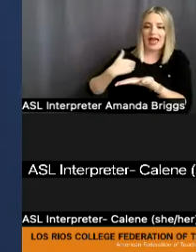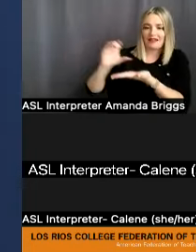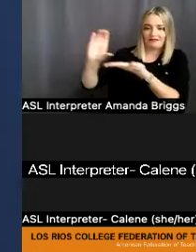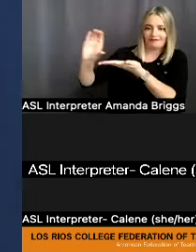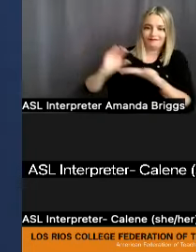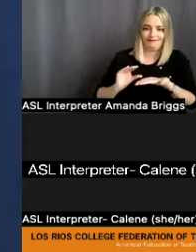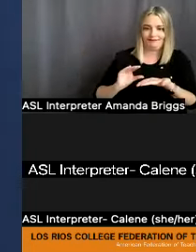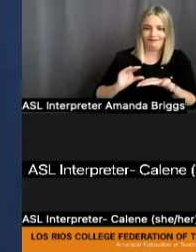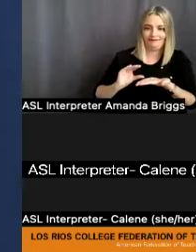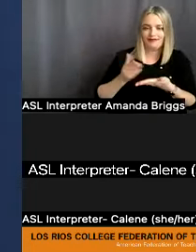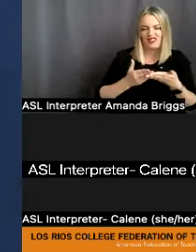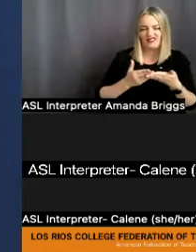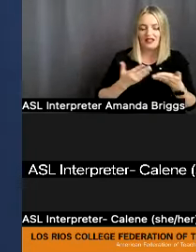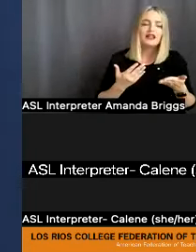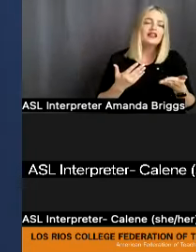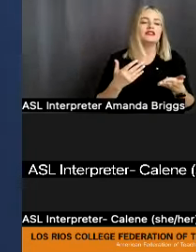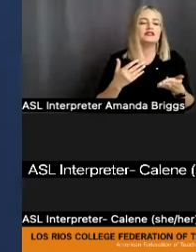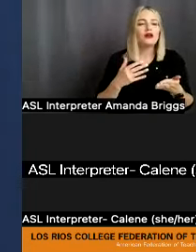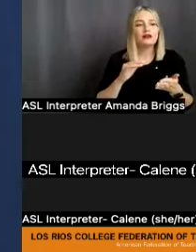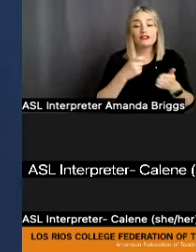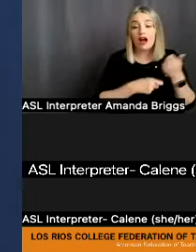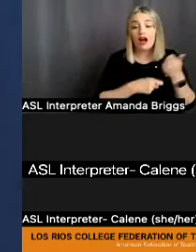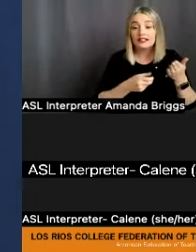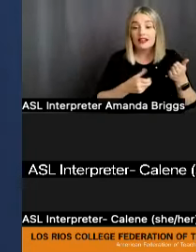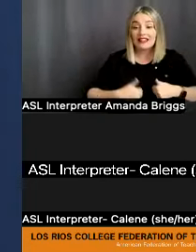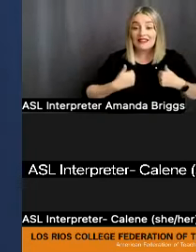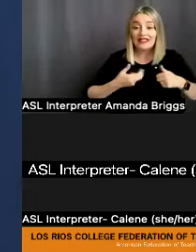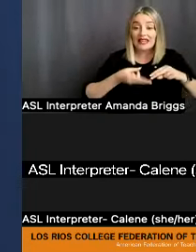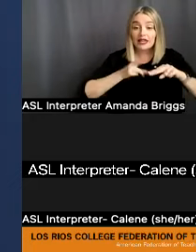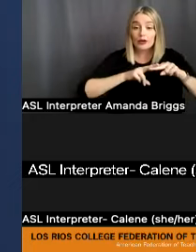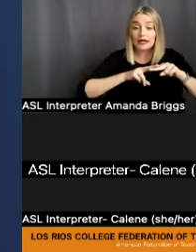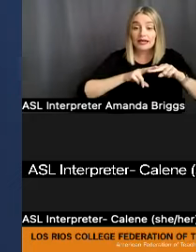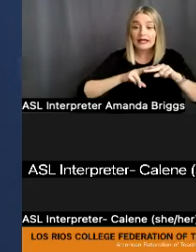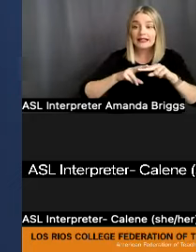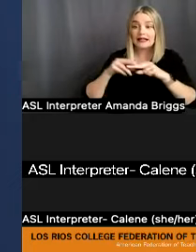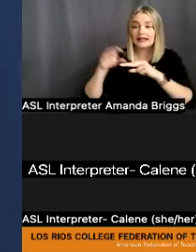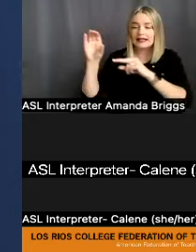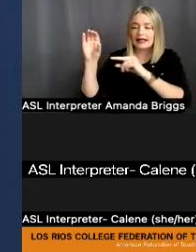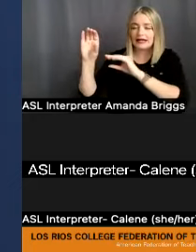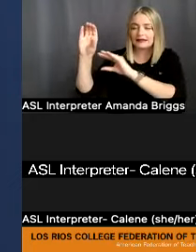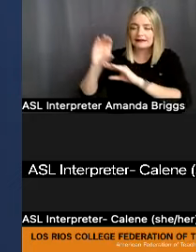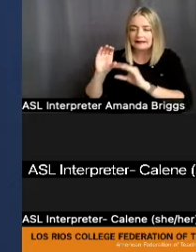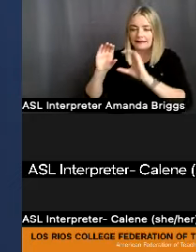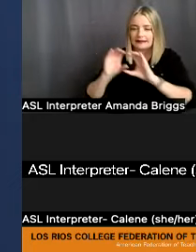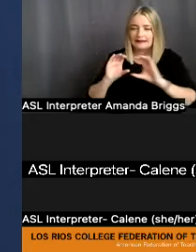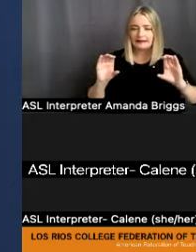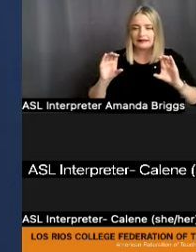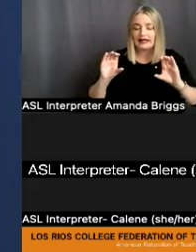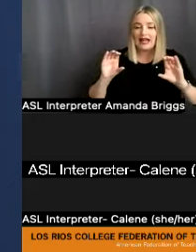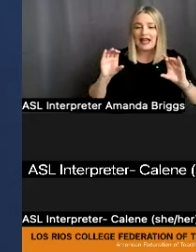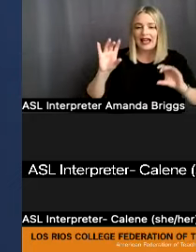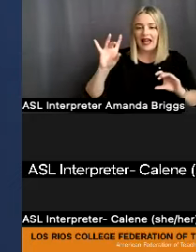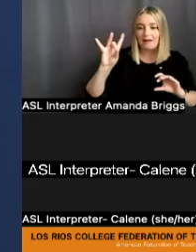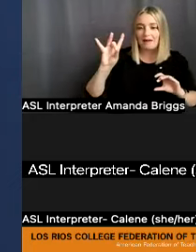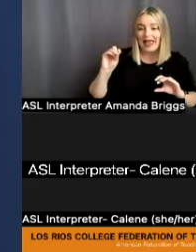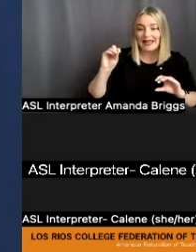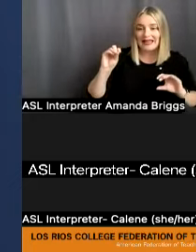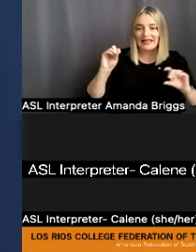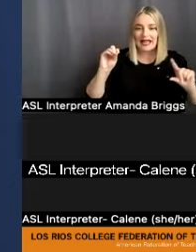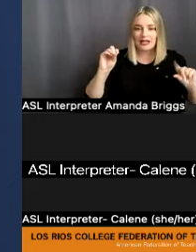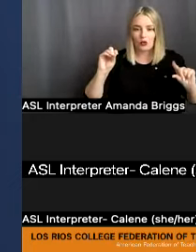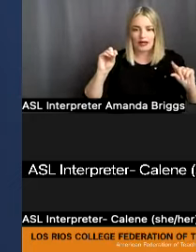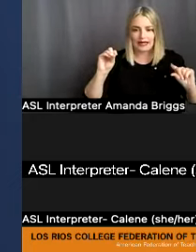Basically, with a cost of living increase, it gets split first into 80 and 20, 20% to the administration, 80% to all